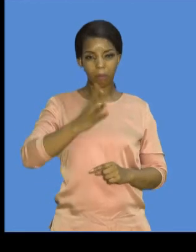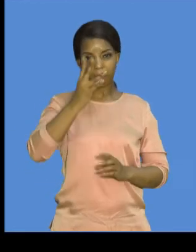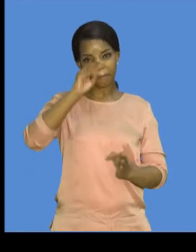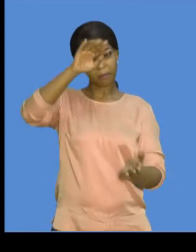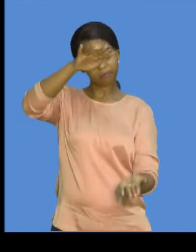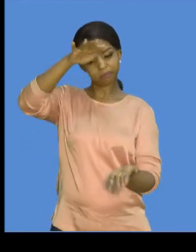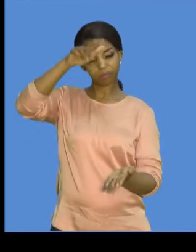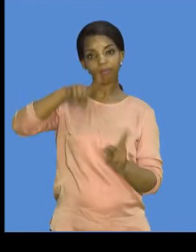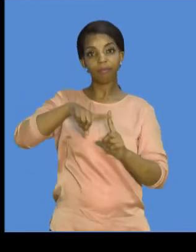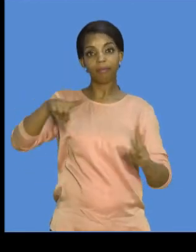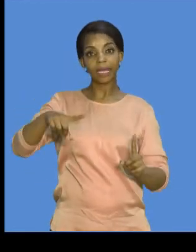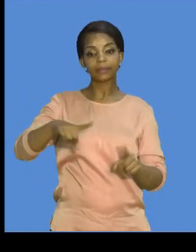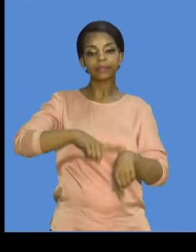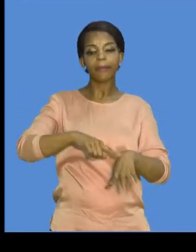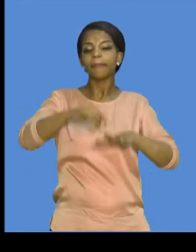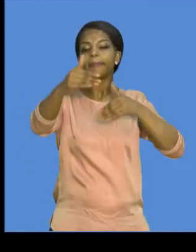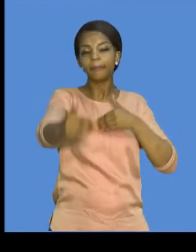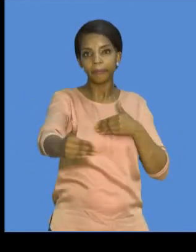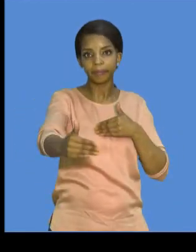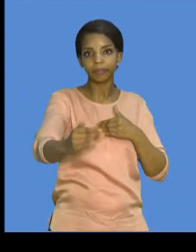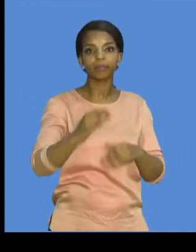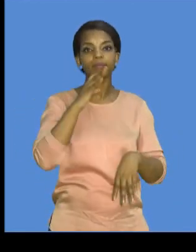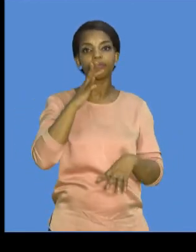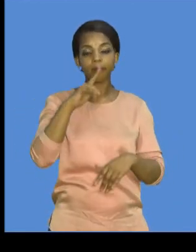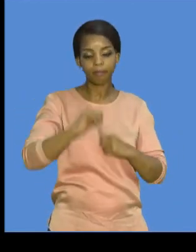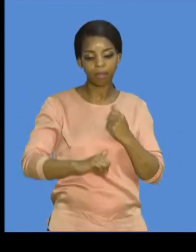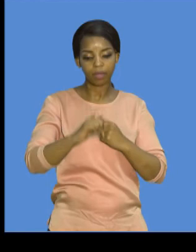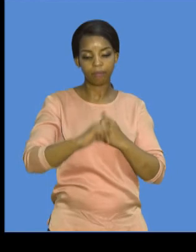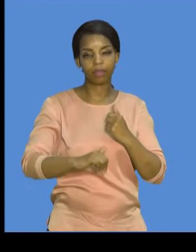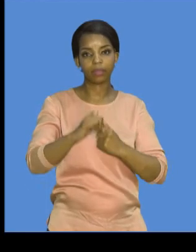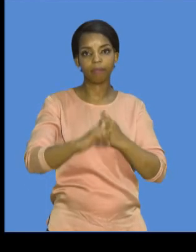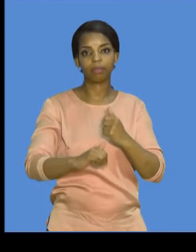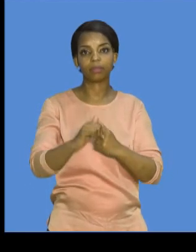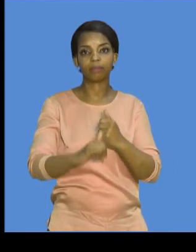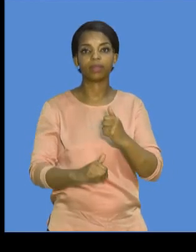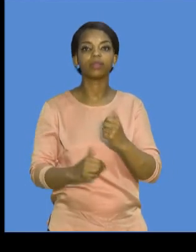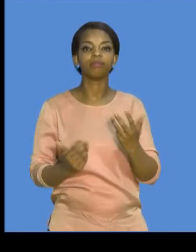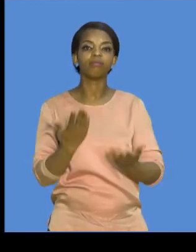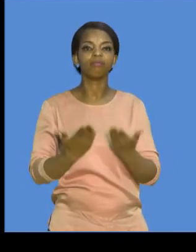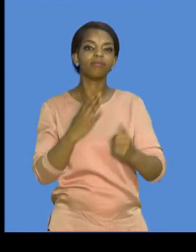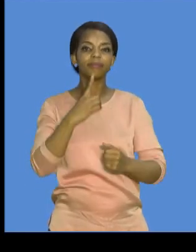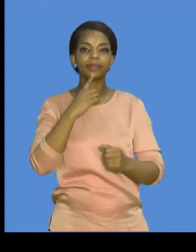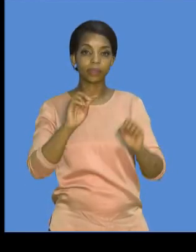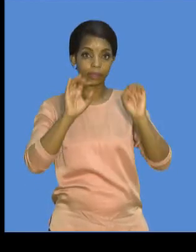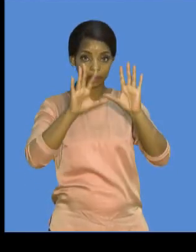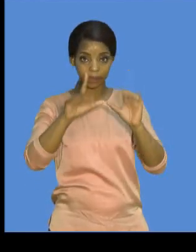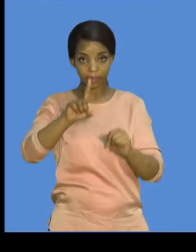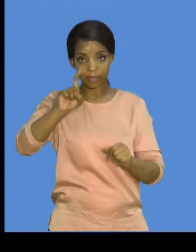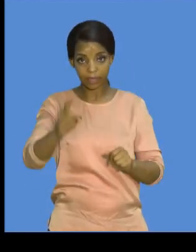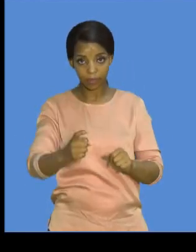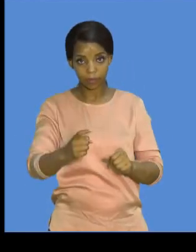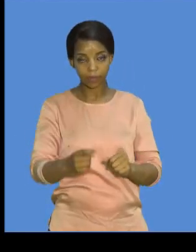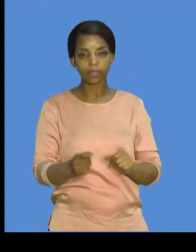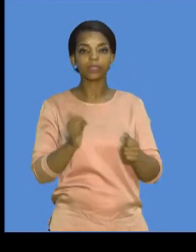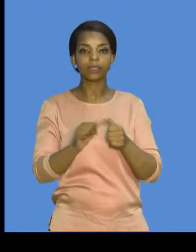long duration, right? So not you making monthly contributions. No, it's like saying I have 10,000, I just